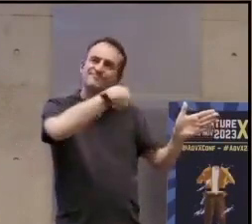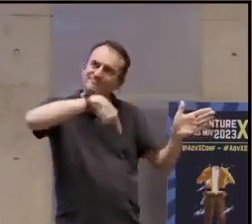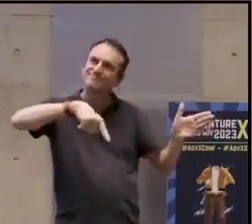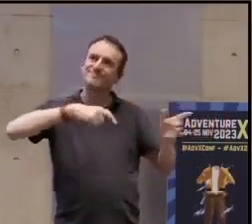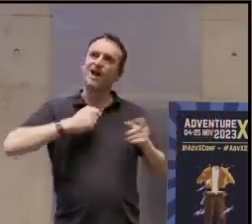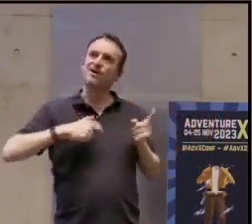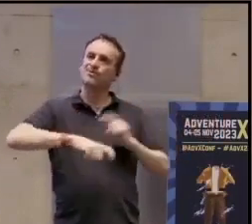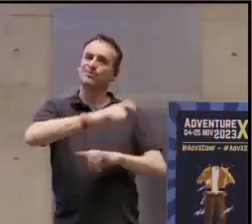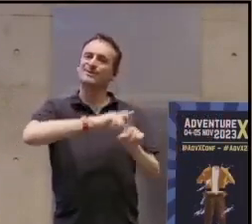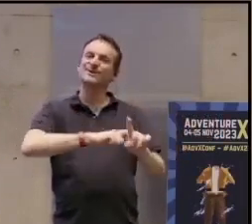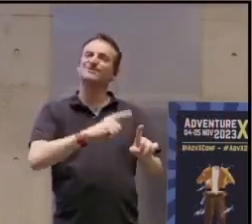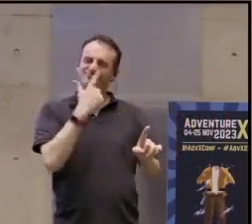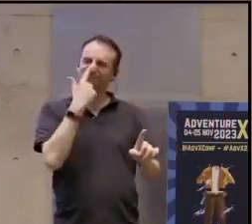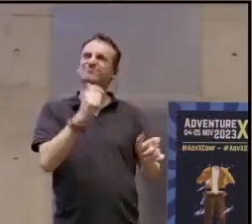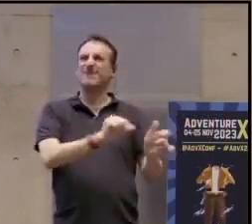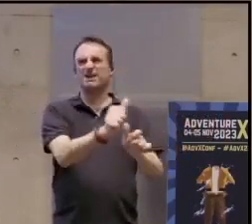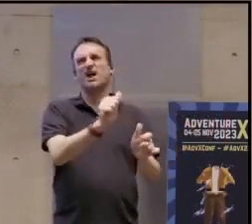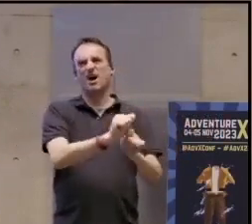community.